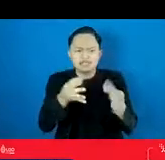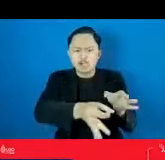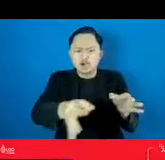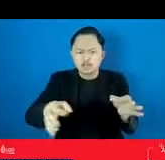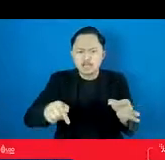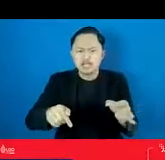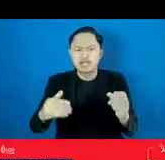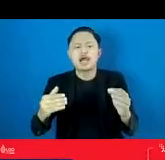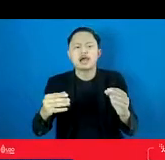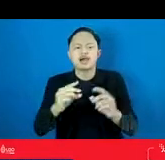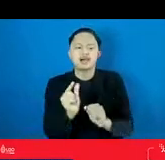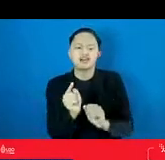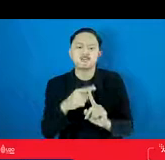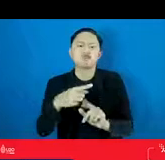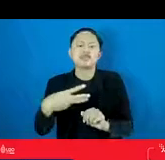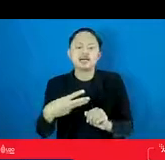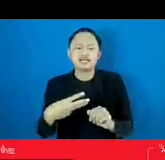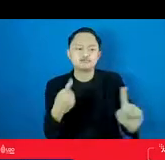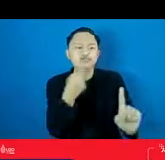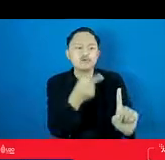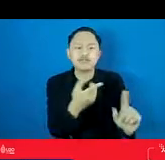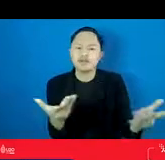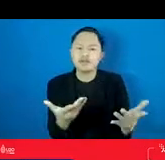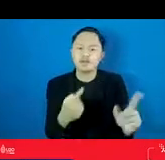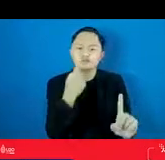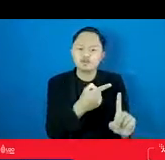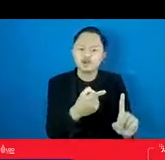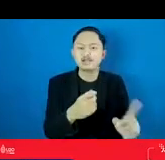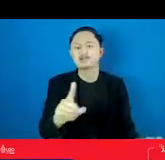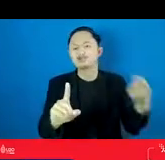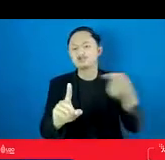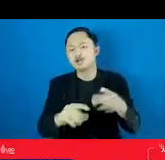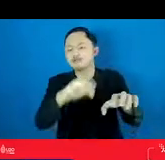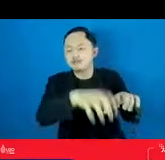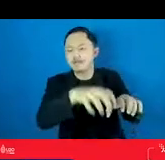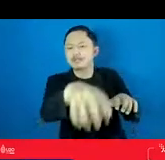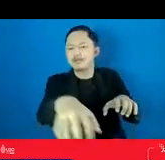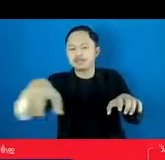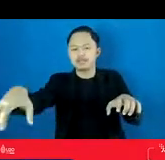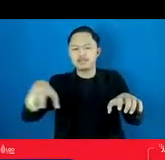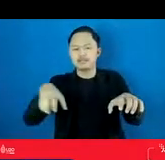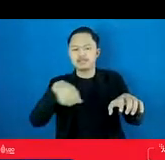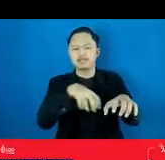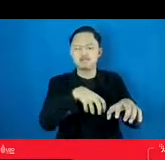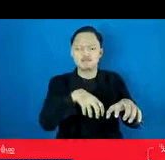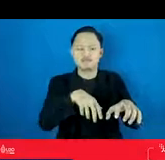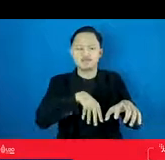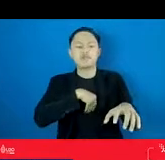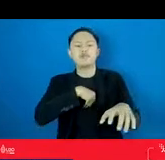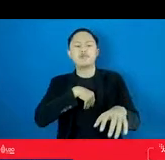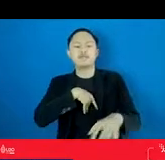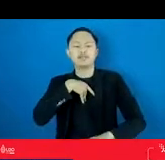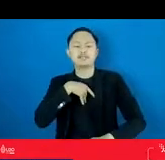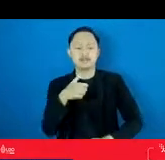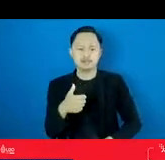how we have given our buses, offered our buses to all other STUs to experience them. And then they started getting into